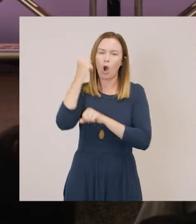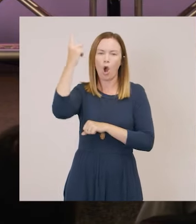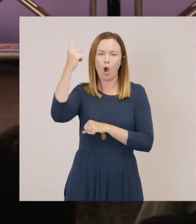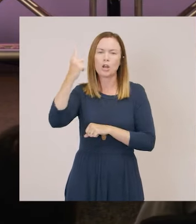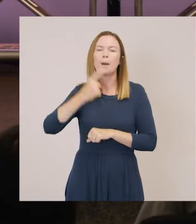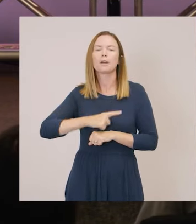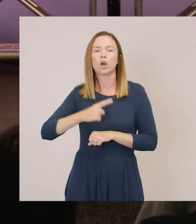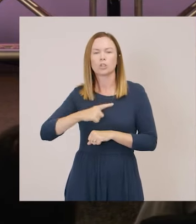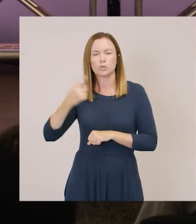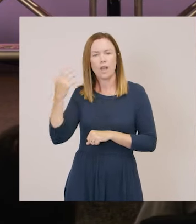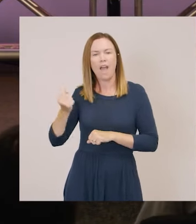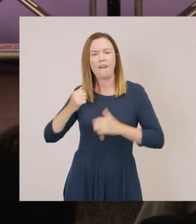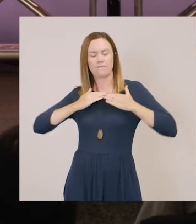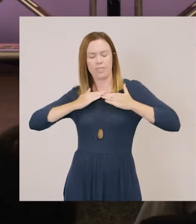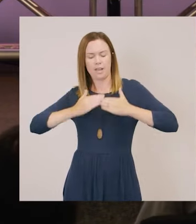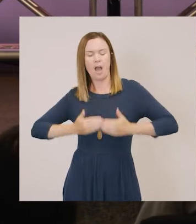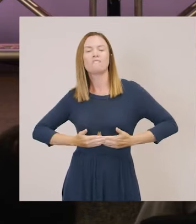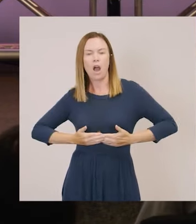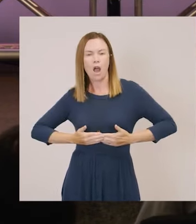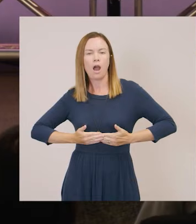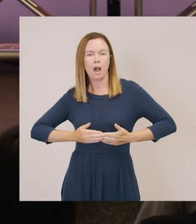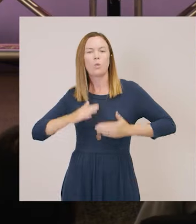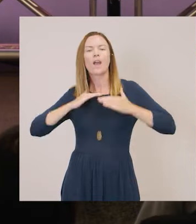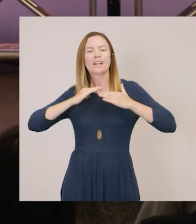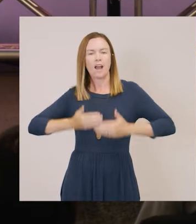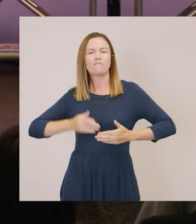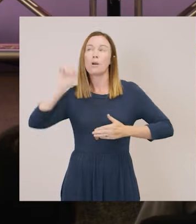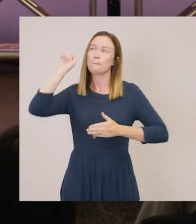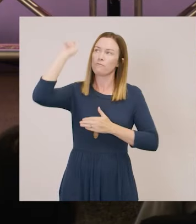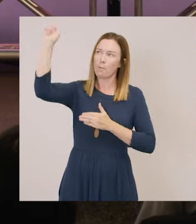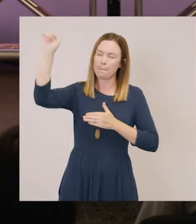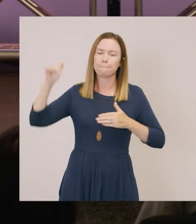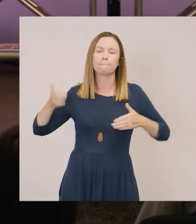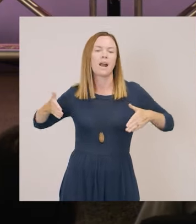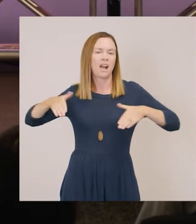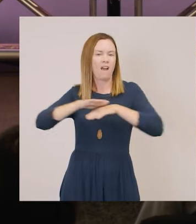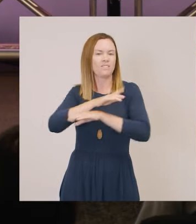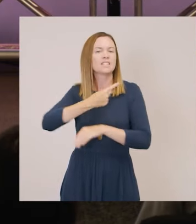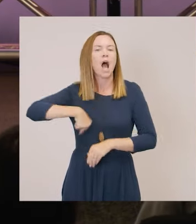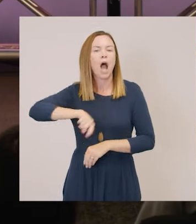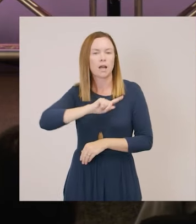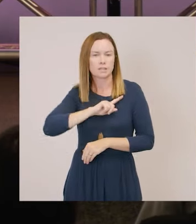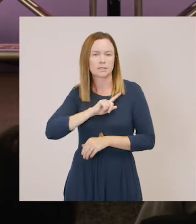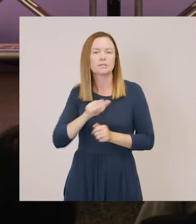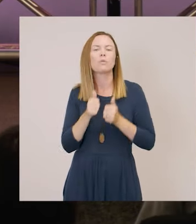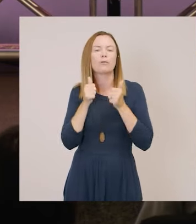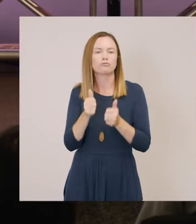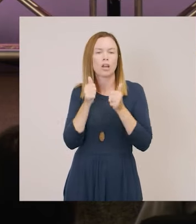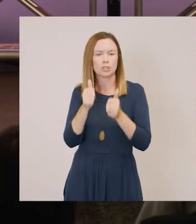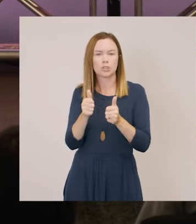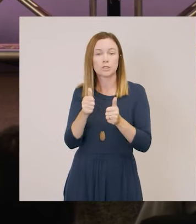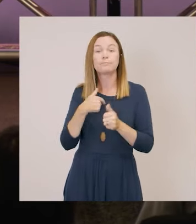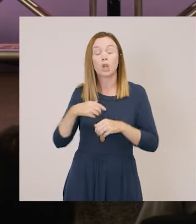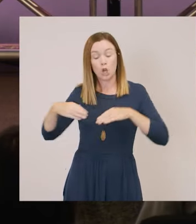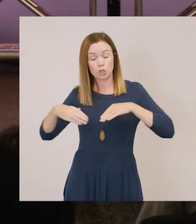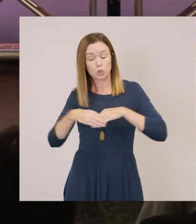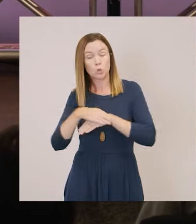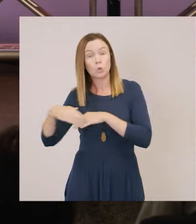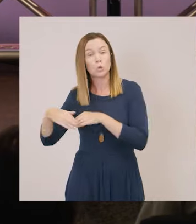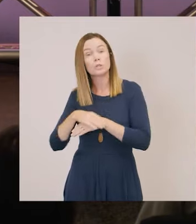covering of righteousness that we have over our hearts. We're covered by his covering. We're called to put on the shoes of